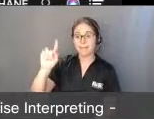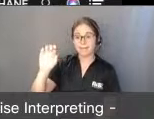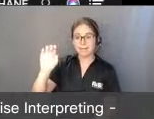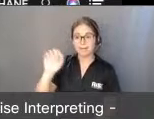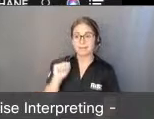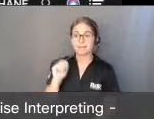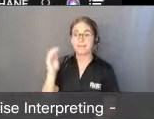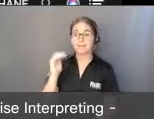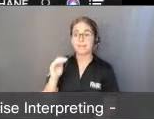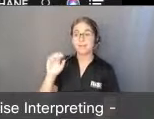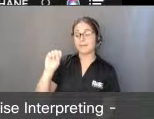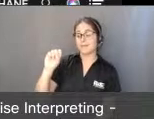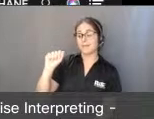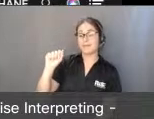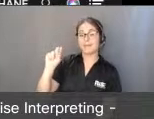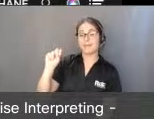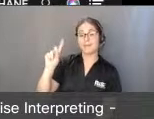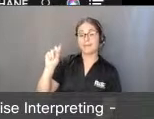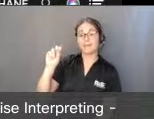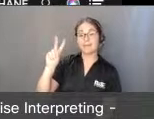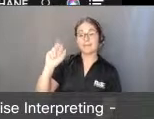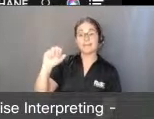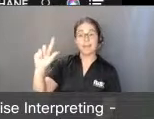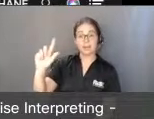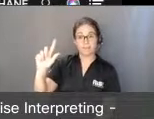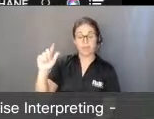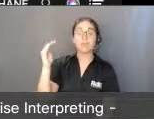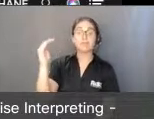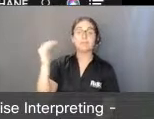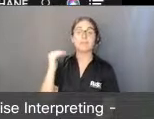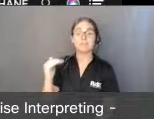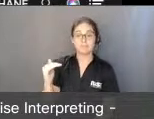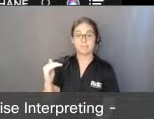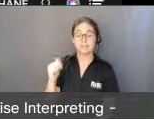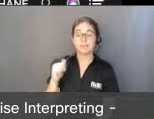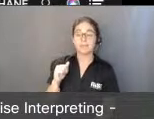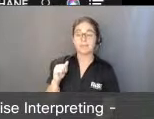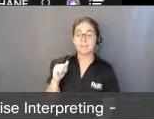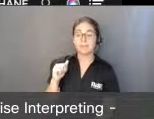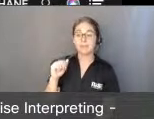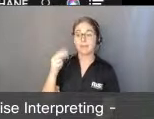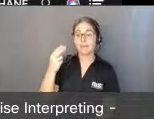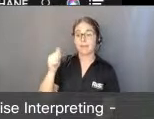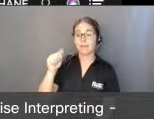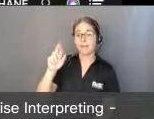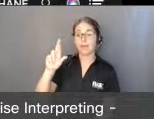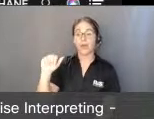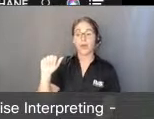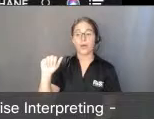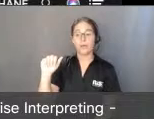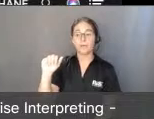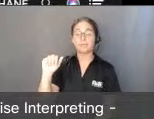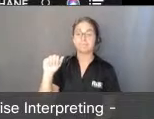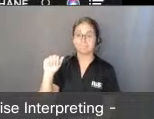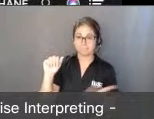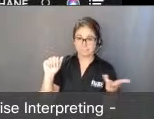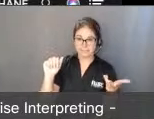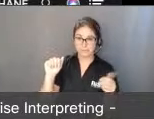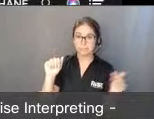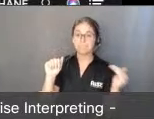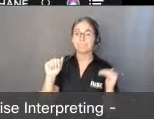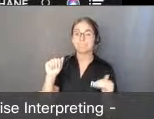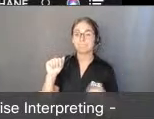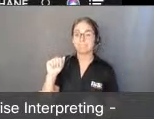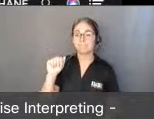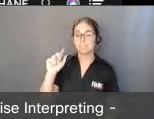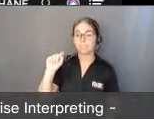Board member Sandoval. Here. Board Member Hara? Here. Board